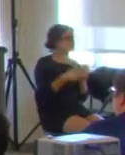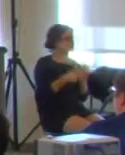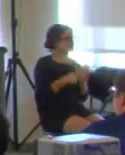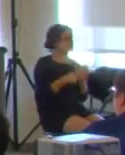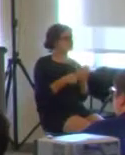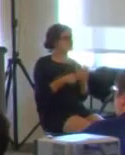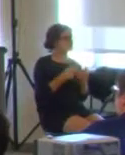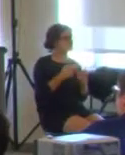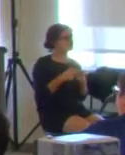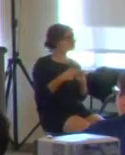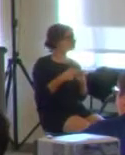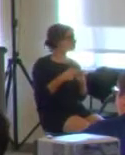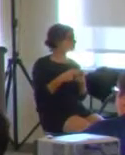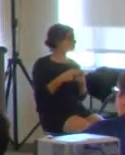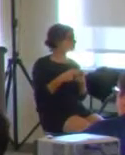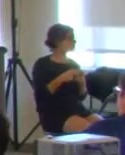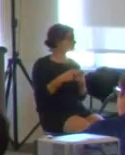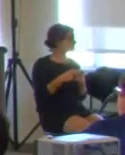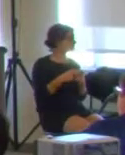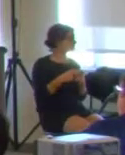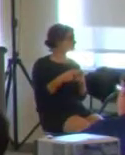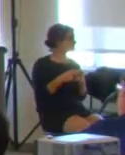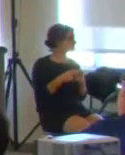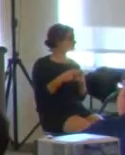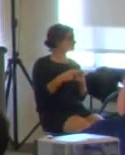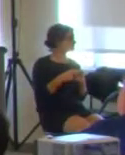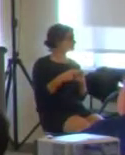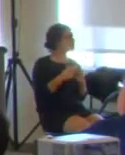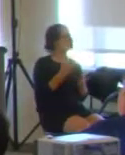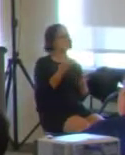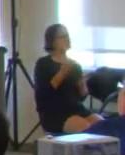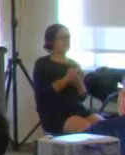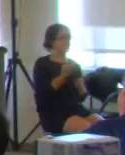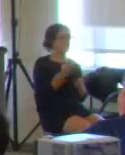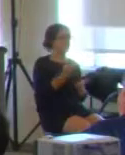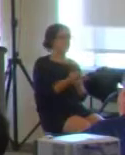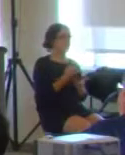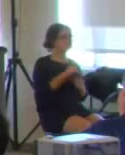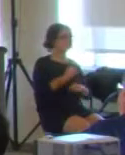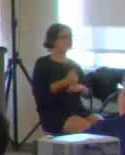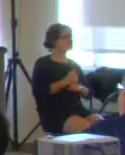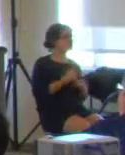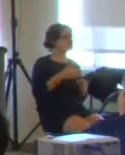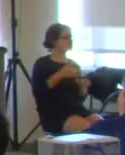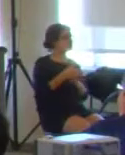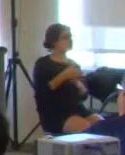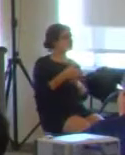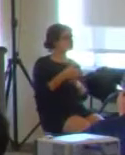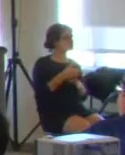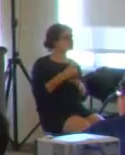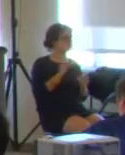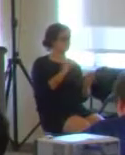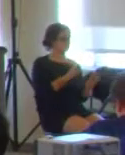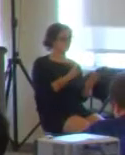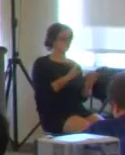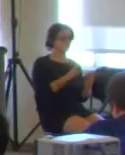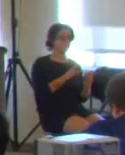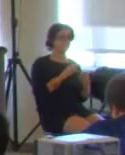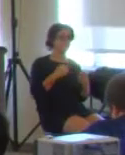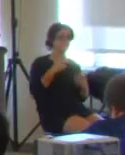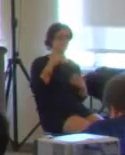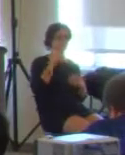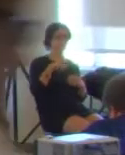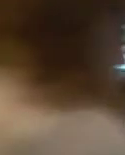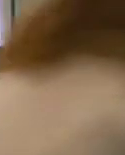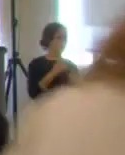practice. Now, I don't think that the only services that work are services that have what are considered